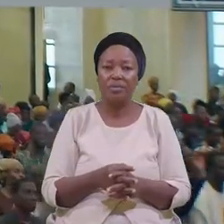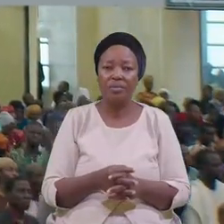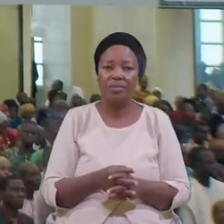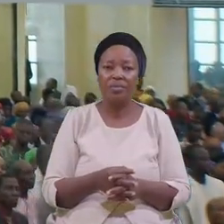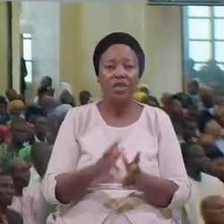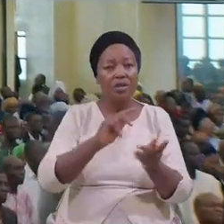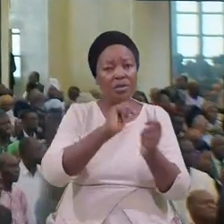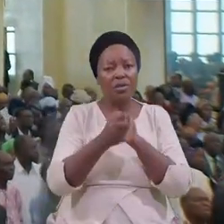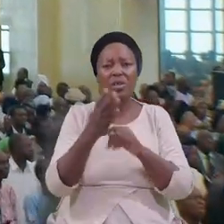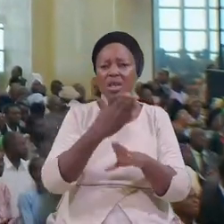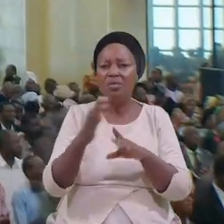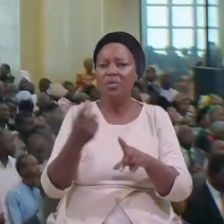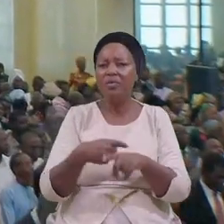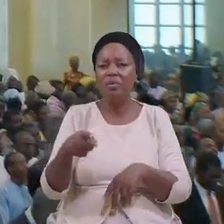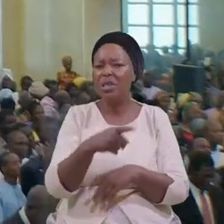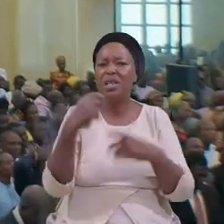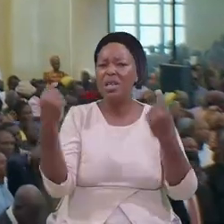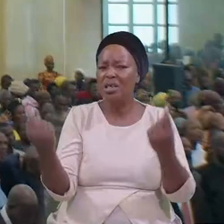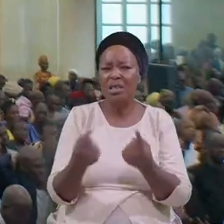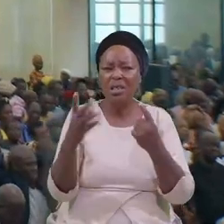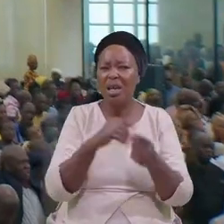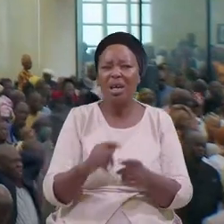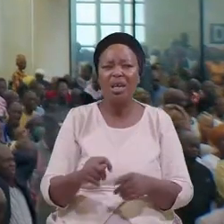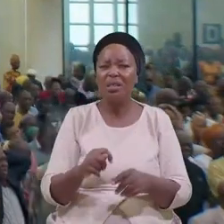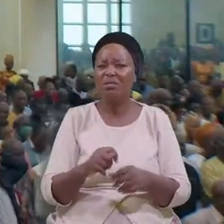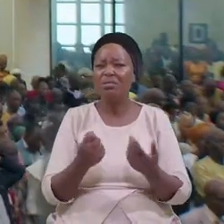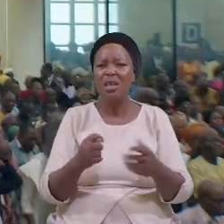Turn away from their transgression and tradition.